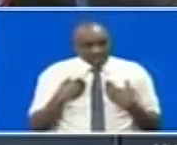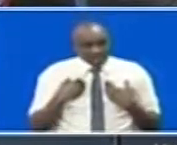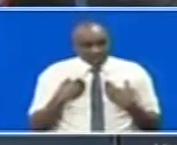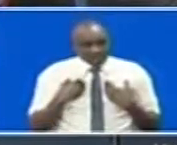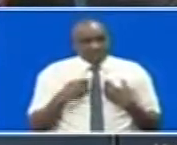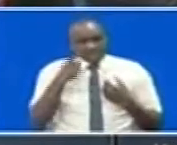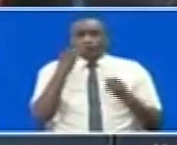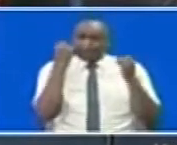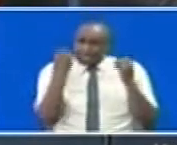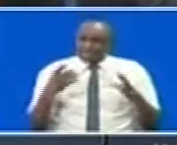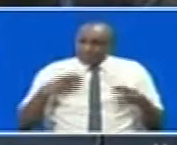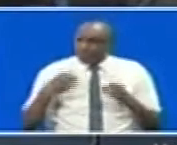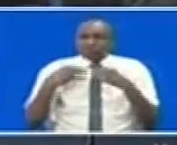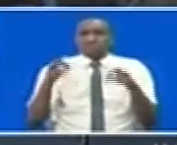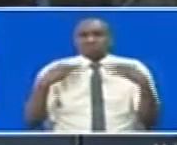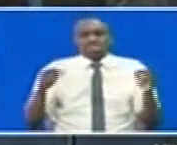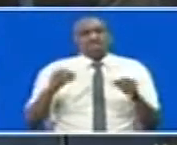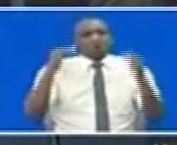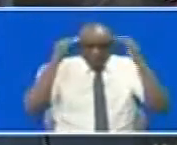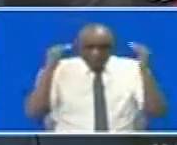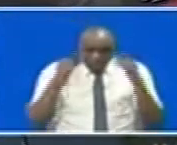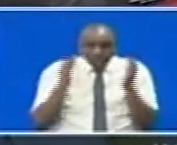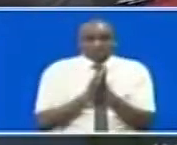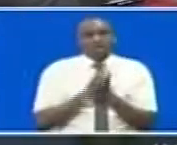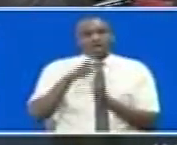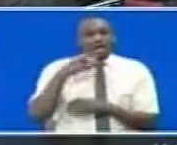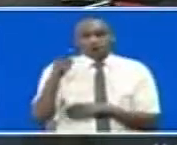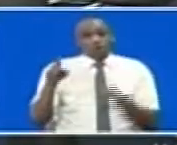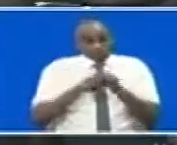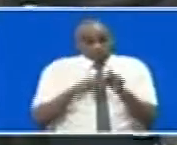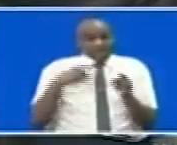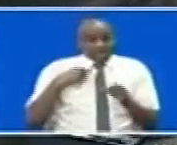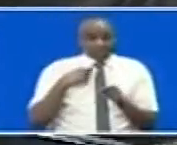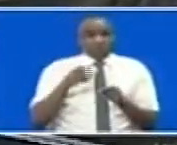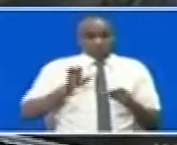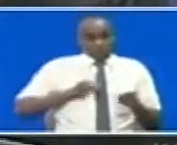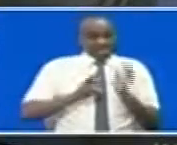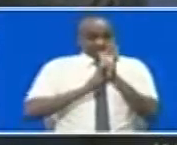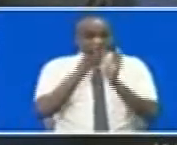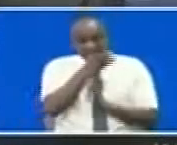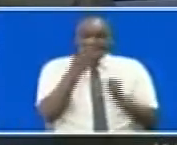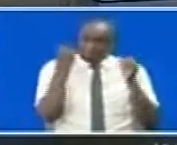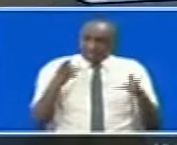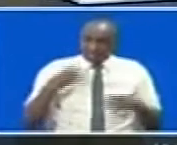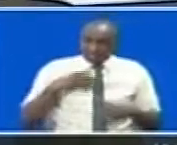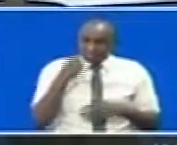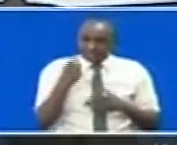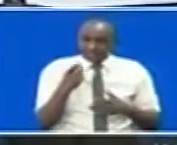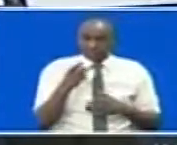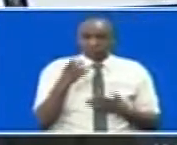the acquittal in the judiciary of Mishi Mboko. Hers is not the first. There's many others, and we start to wonder,